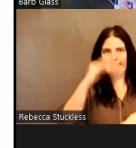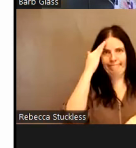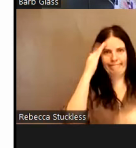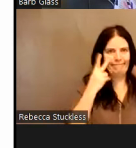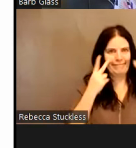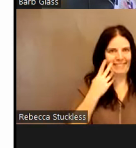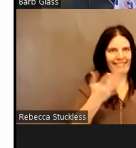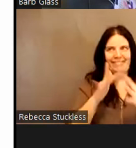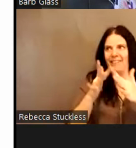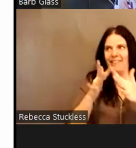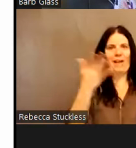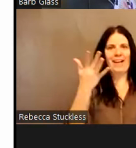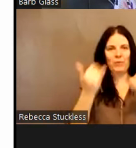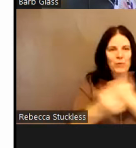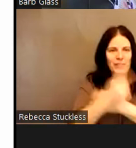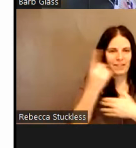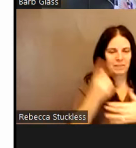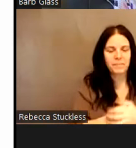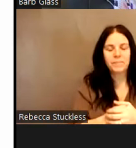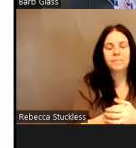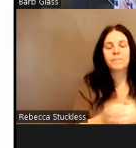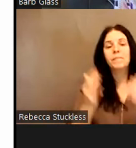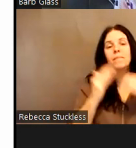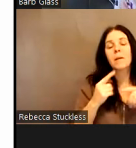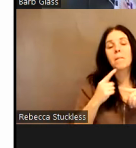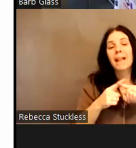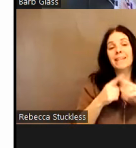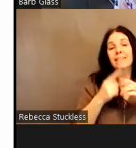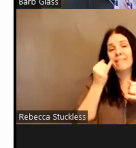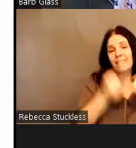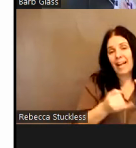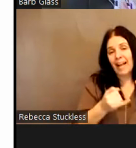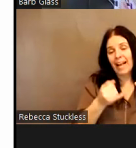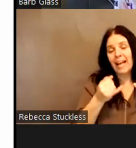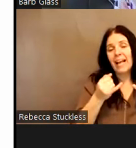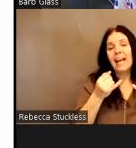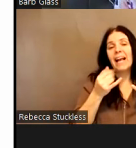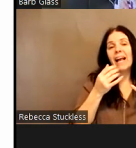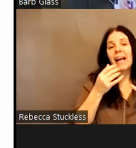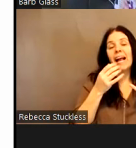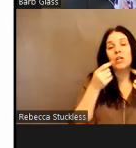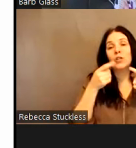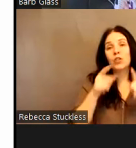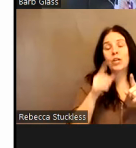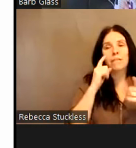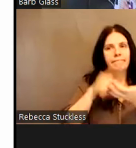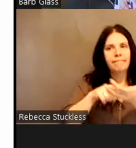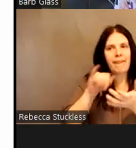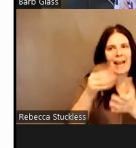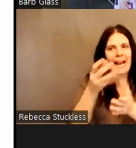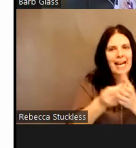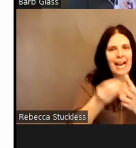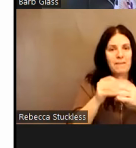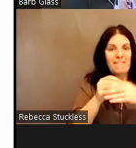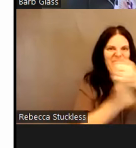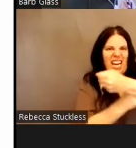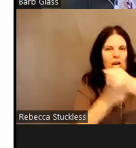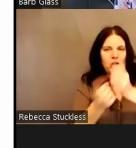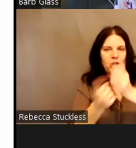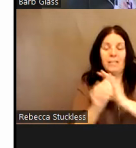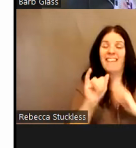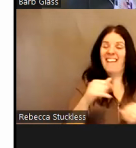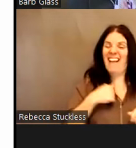And then finally, addressing enduring gaps in foundational skills. And I feel like that's a good description